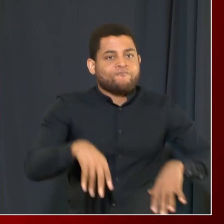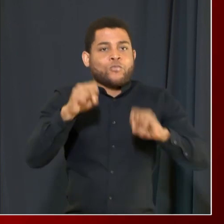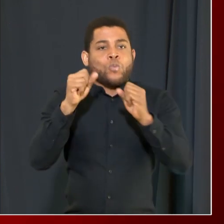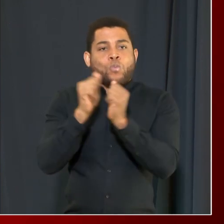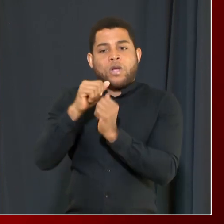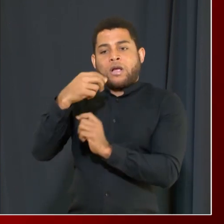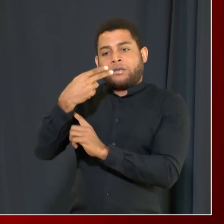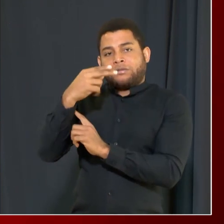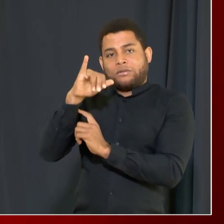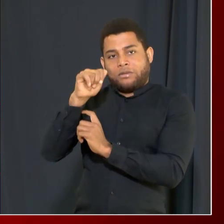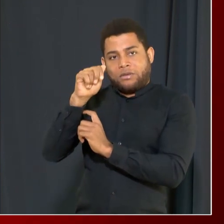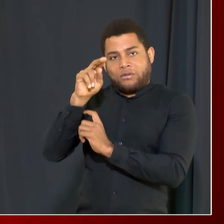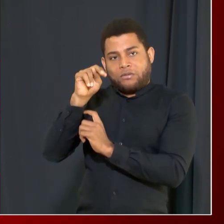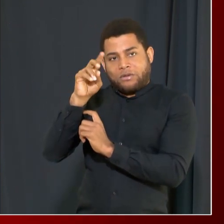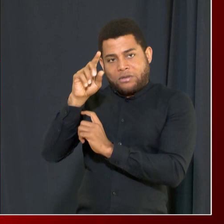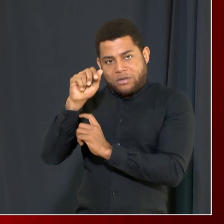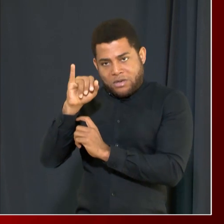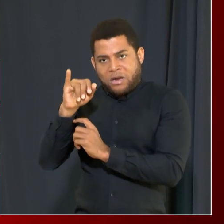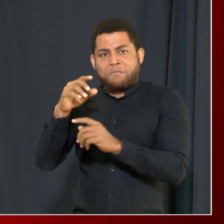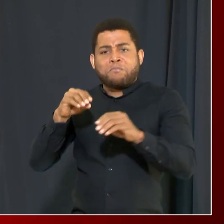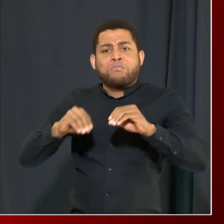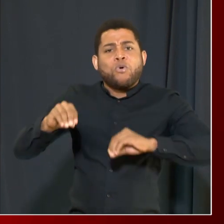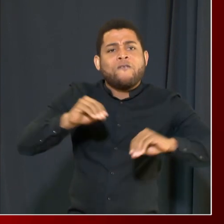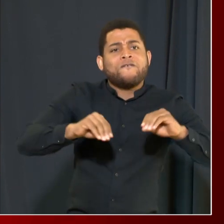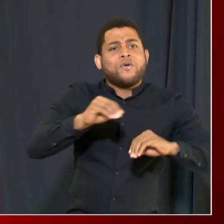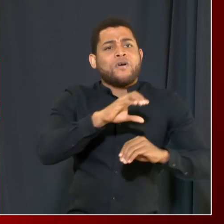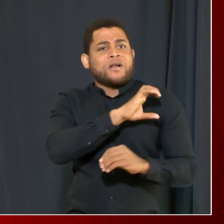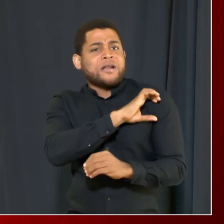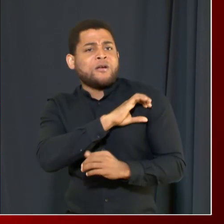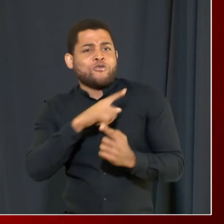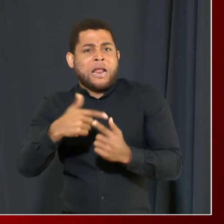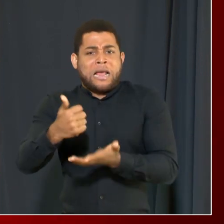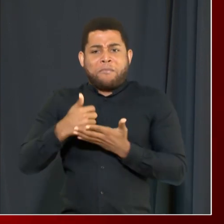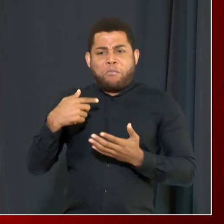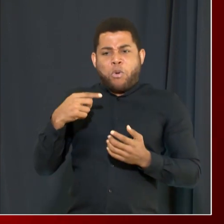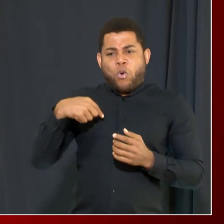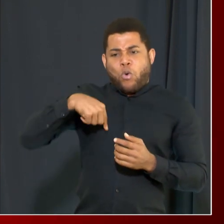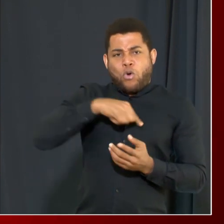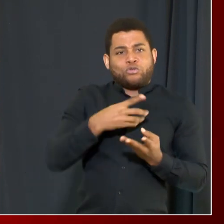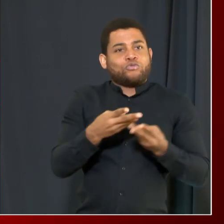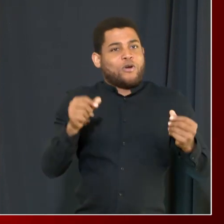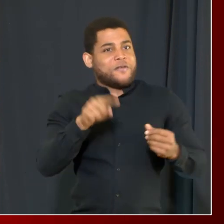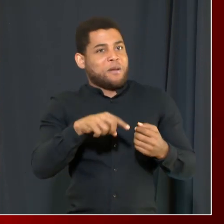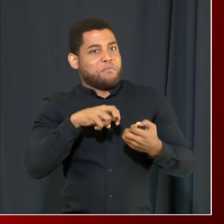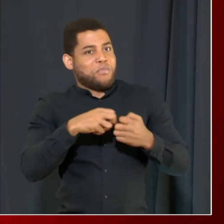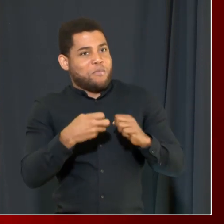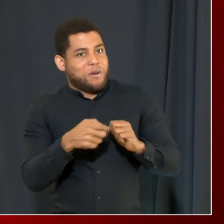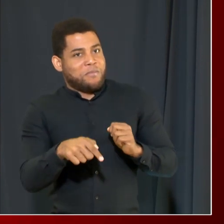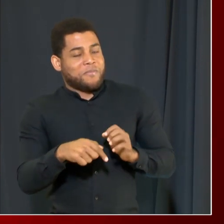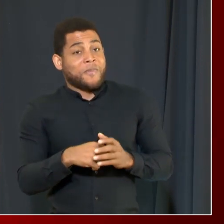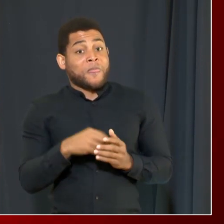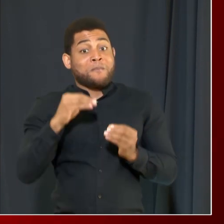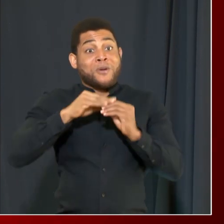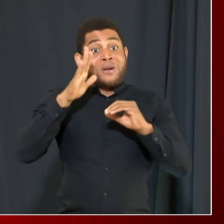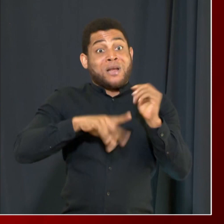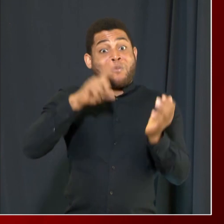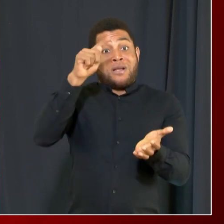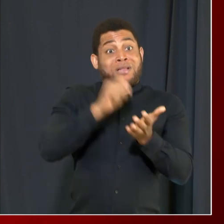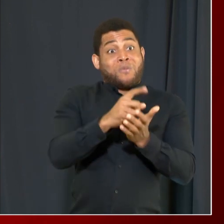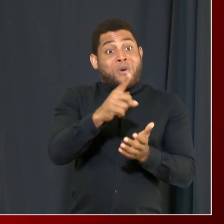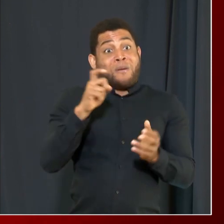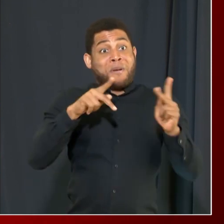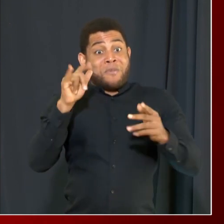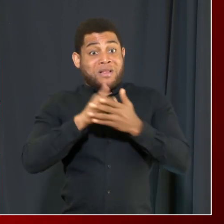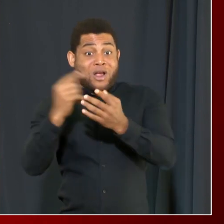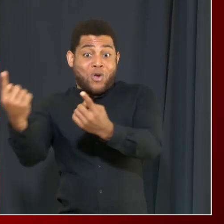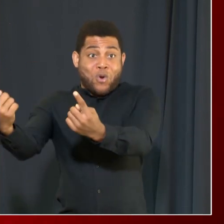District of Columbia to help resolve this problem. More than 1,100 people came to get a software update to fix their vehicles, which